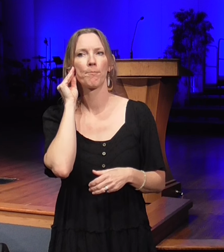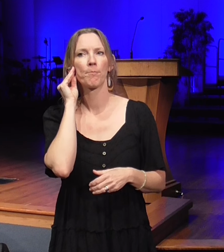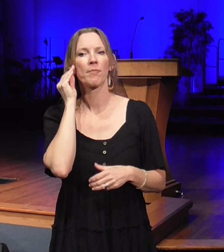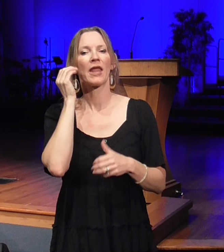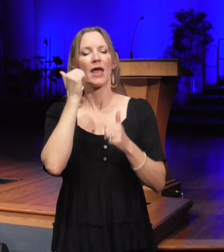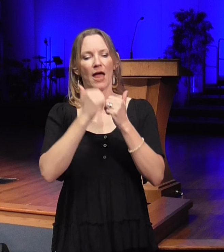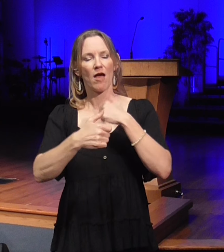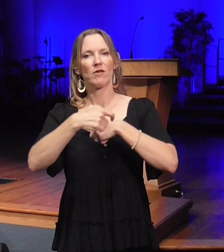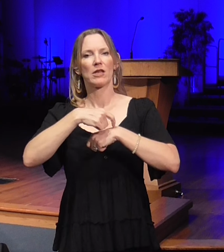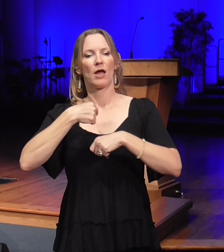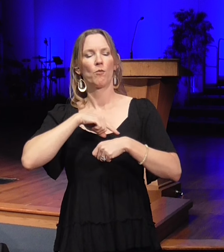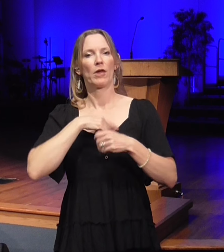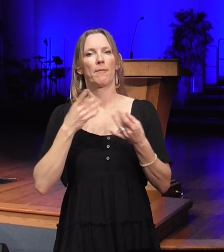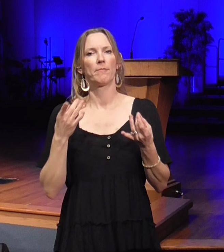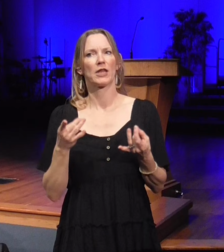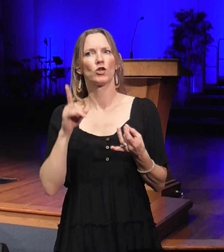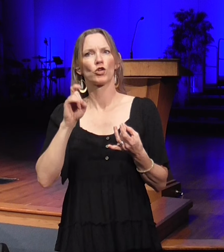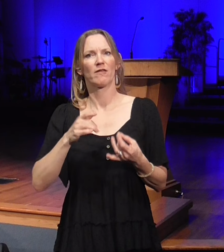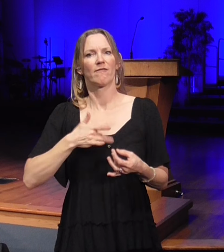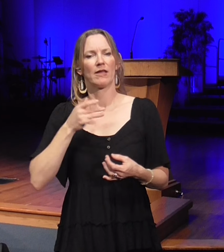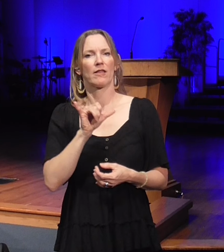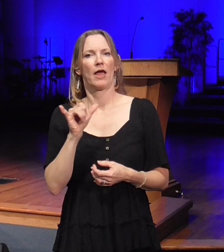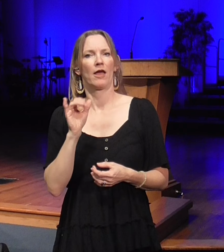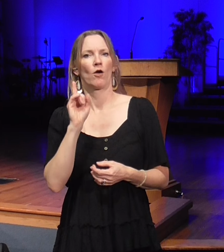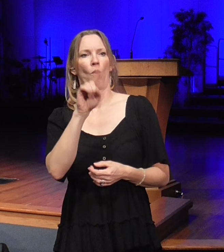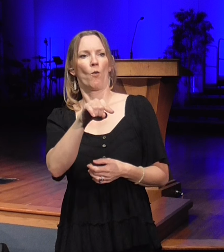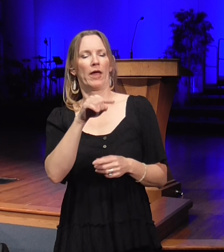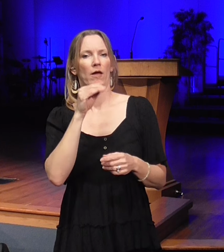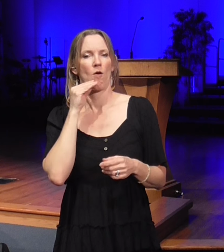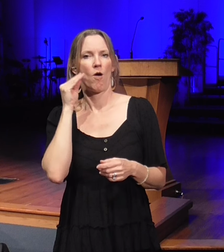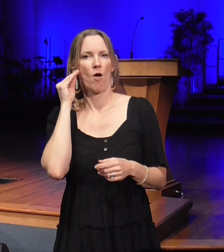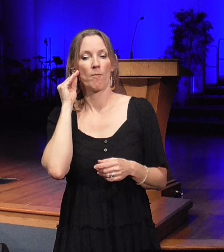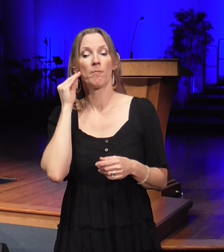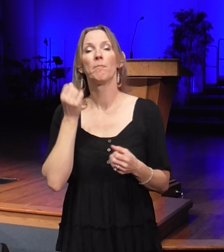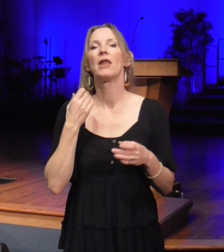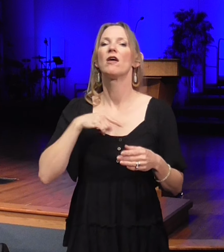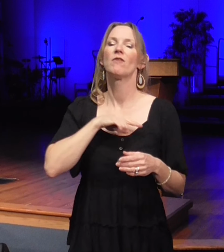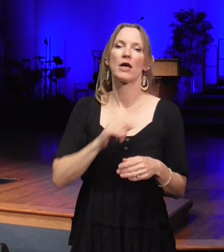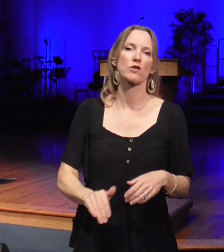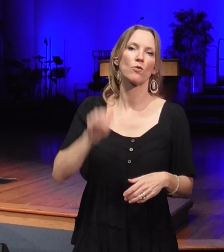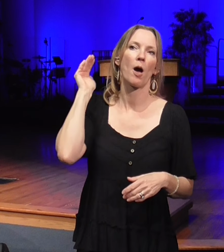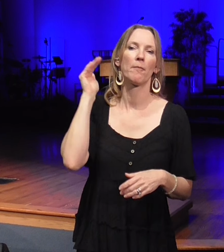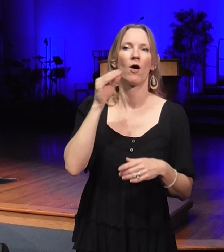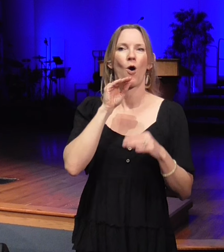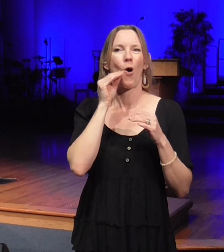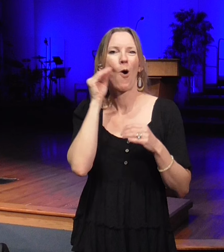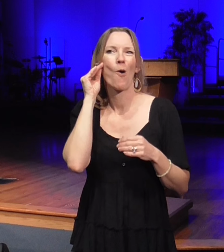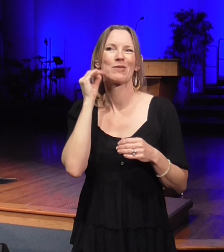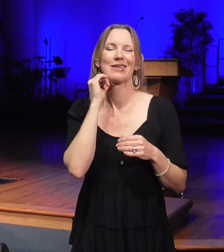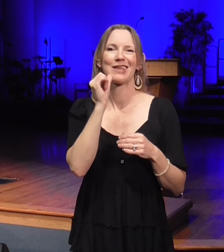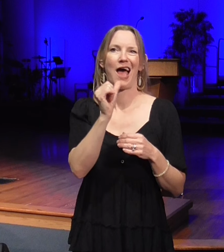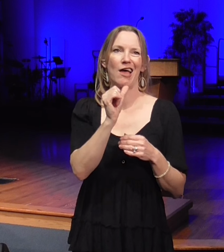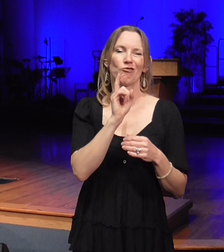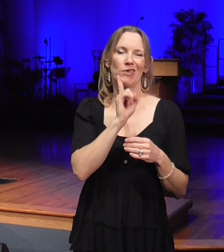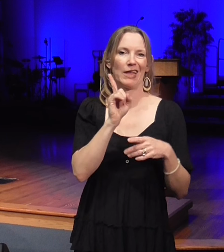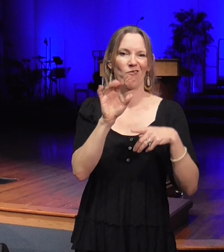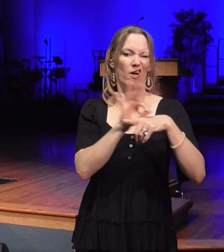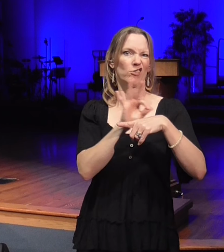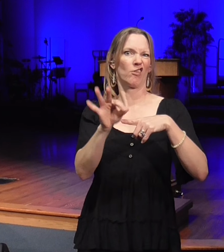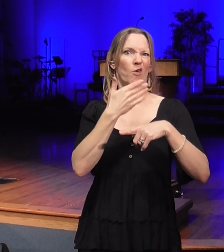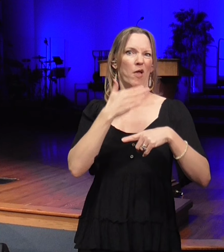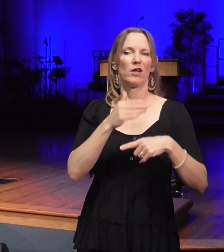Every time we meditate should be like coming home. Now, I know many of us grew up in dysfunctional homes that didn't feel anything like home